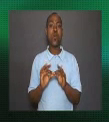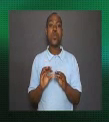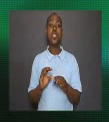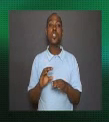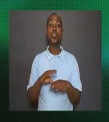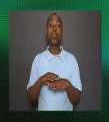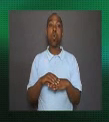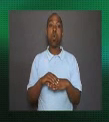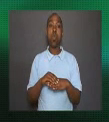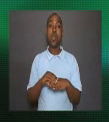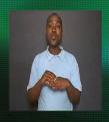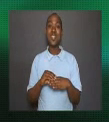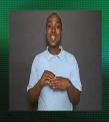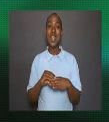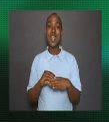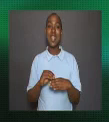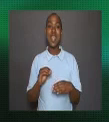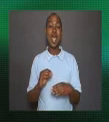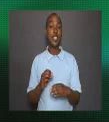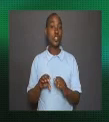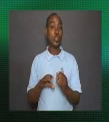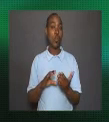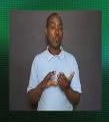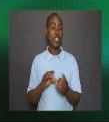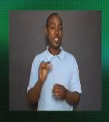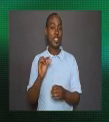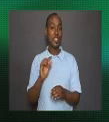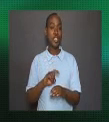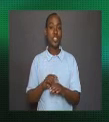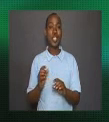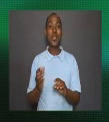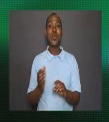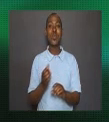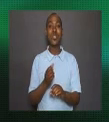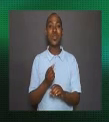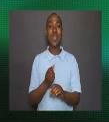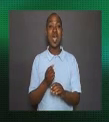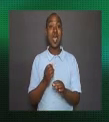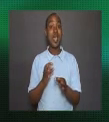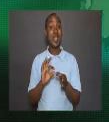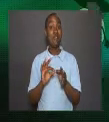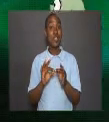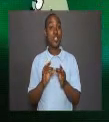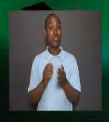solvent? Please take a few minutes to write down your definitions.